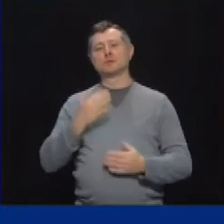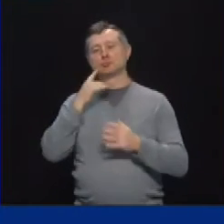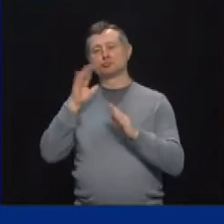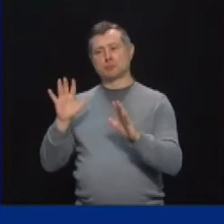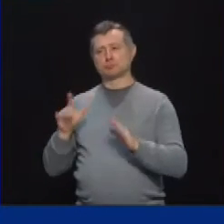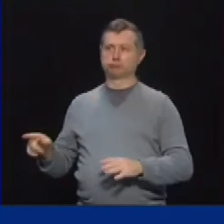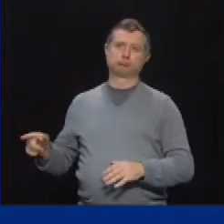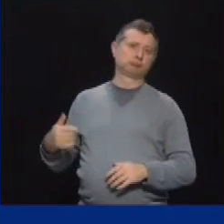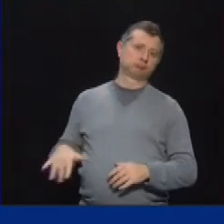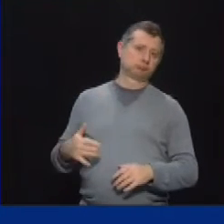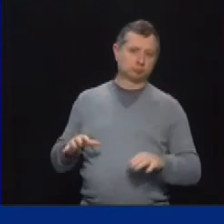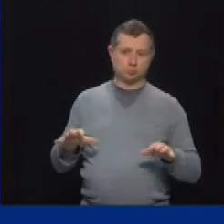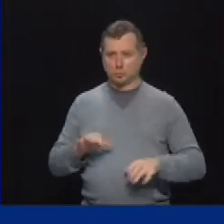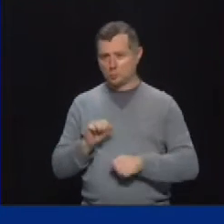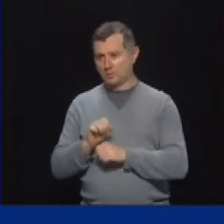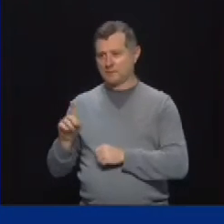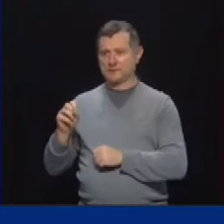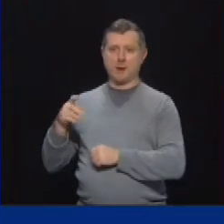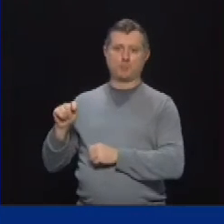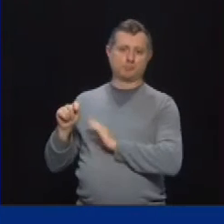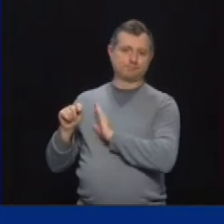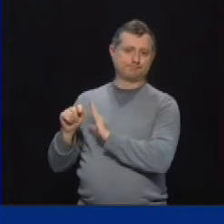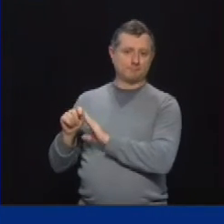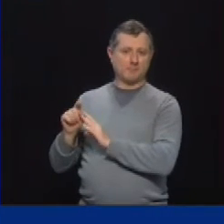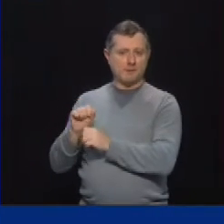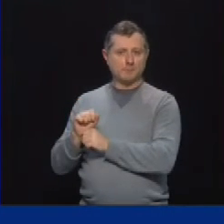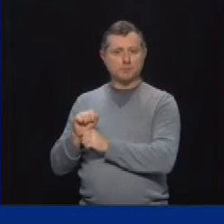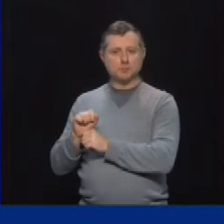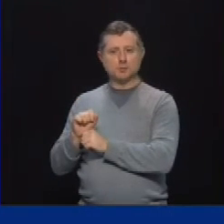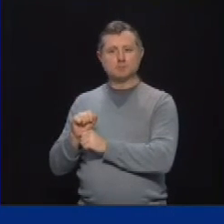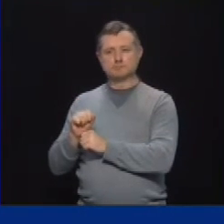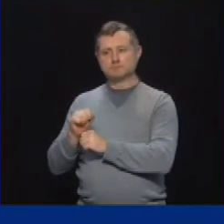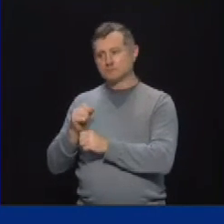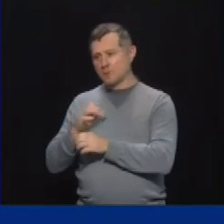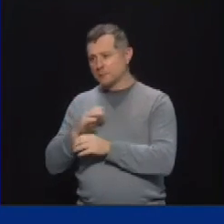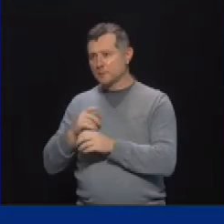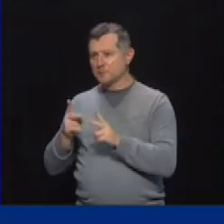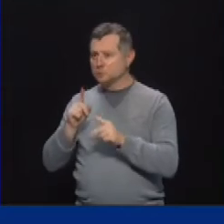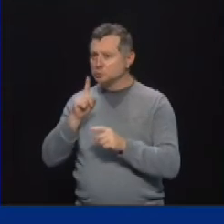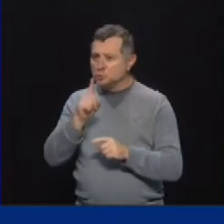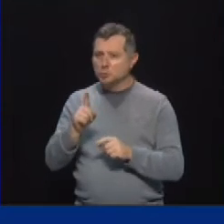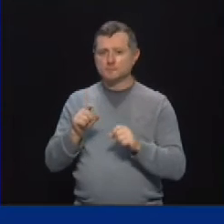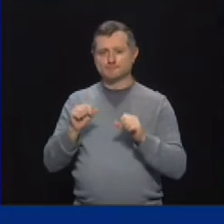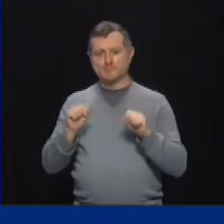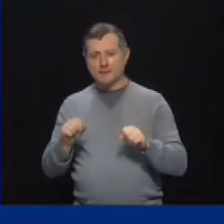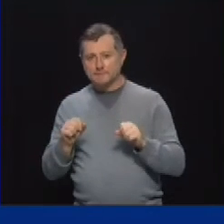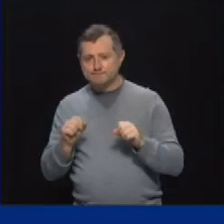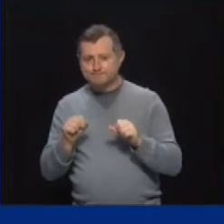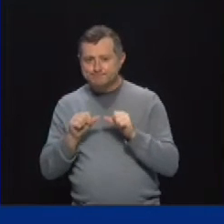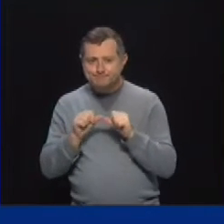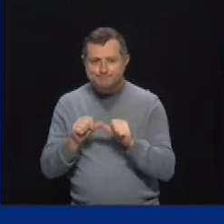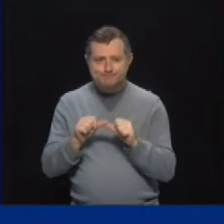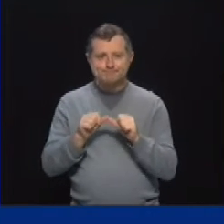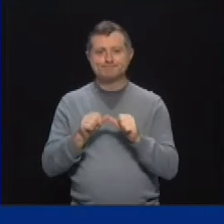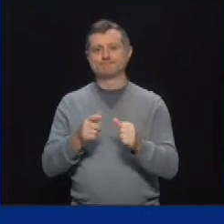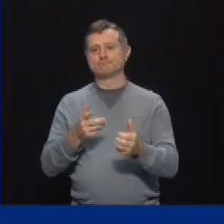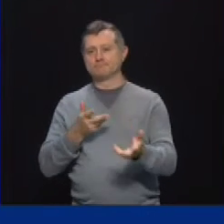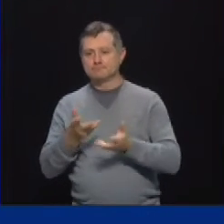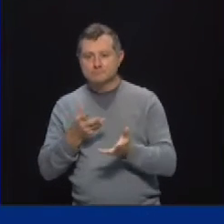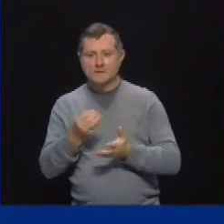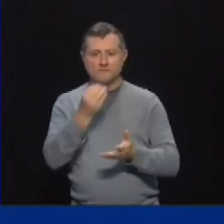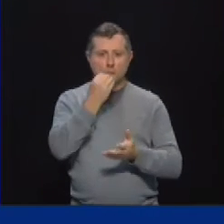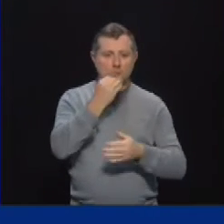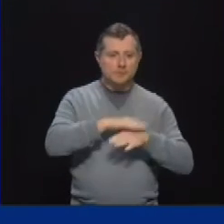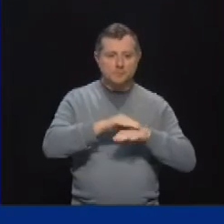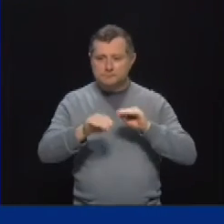that people had the lifeline to keep them going, keep food on the table, keep shelter over their heads, and you were just so incredible